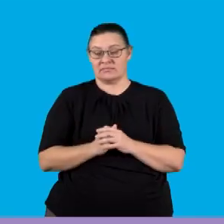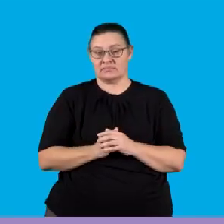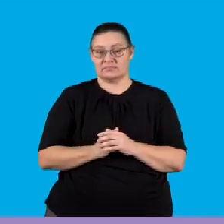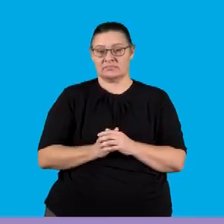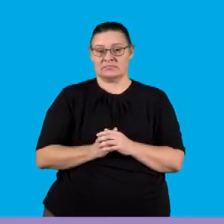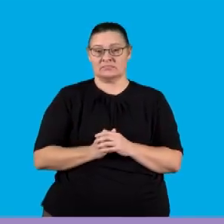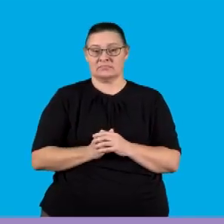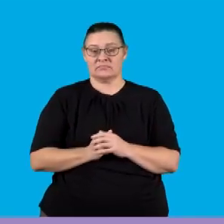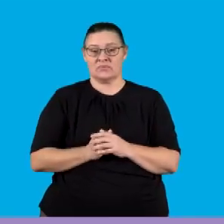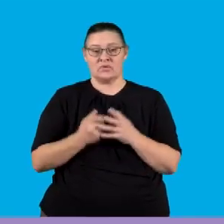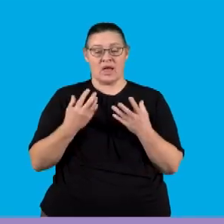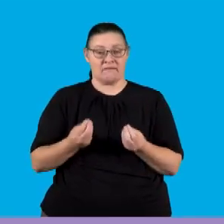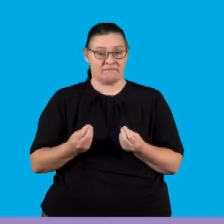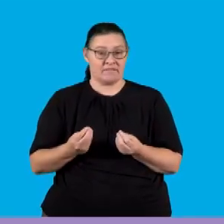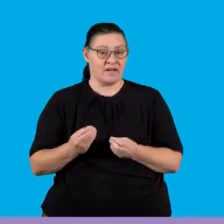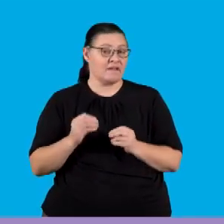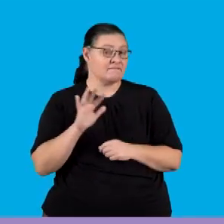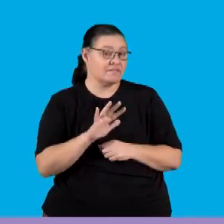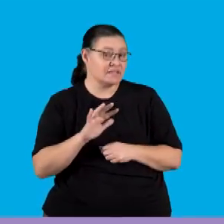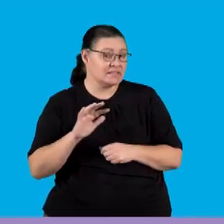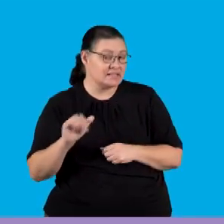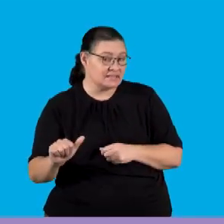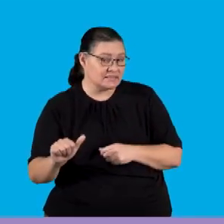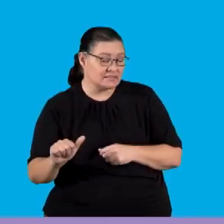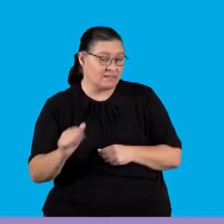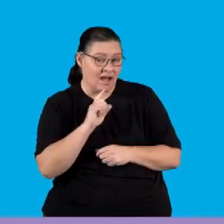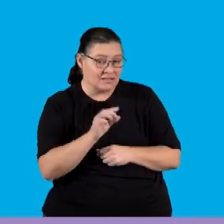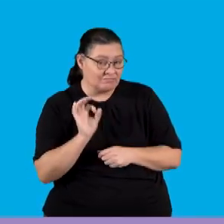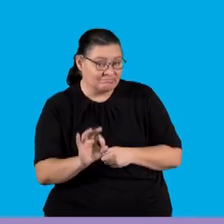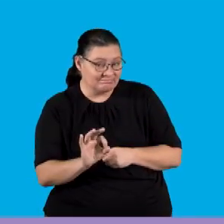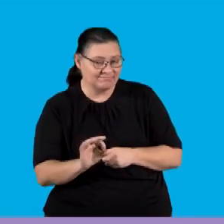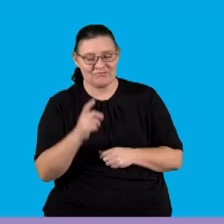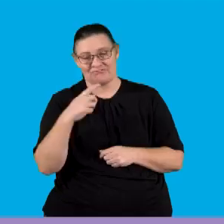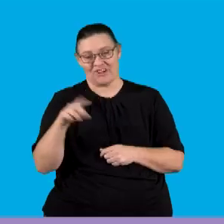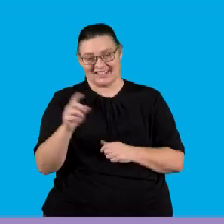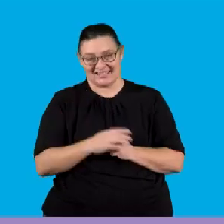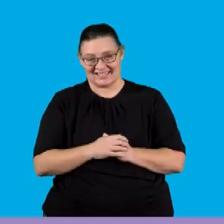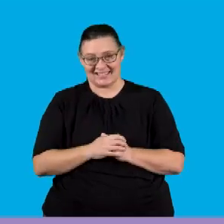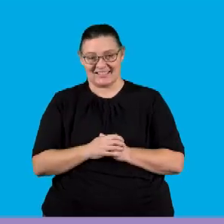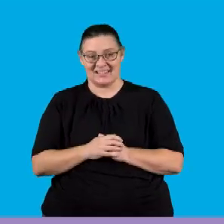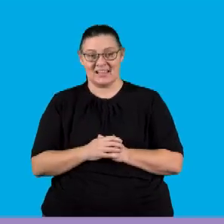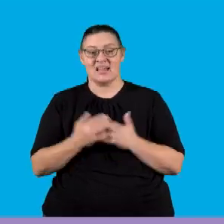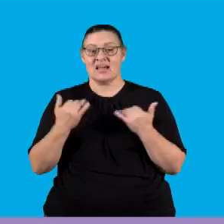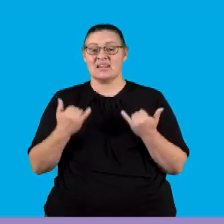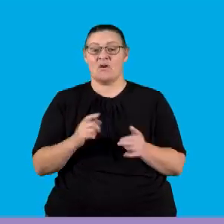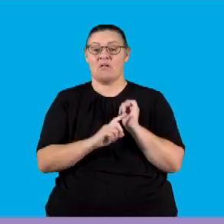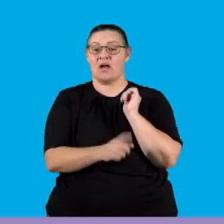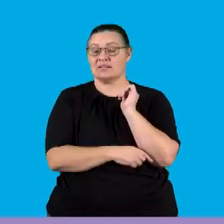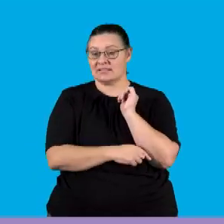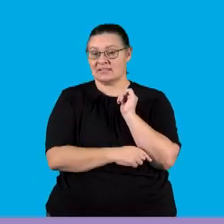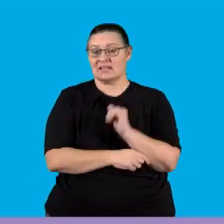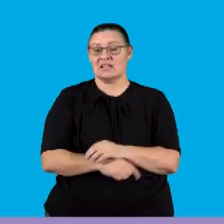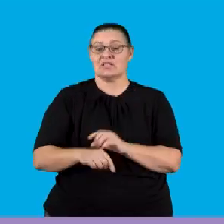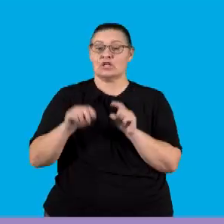by 7? Do you have 56 as an answer? Then you are